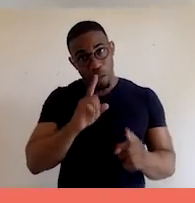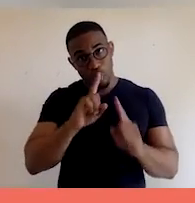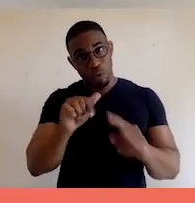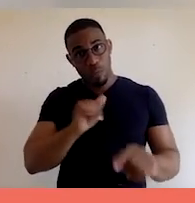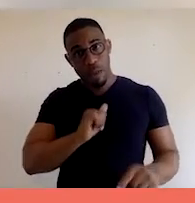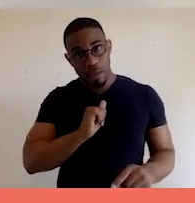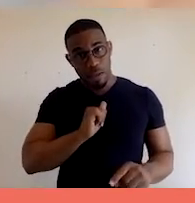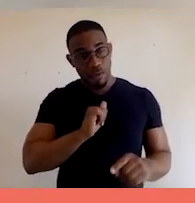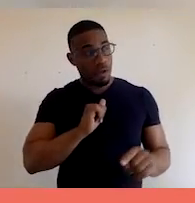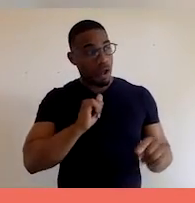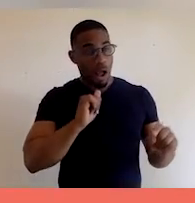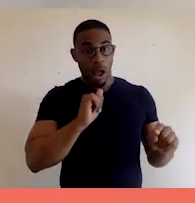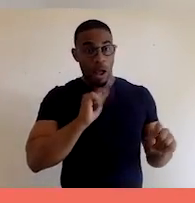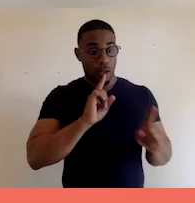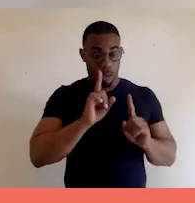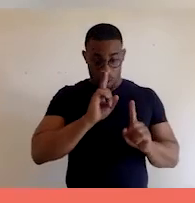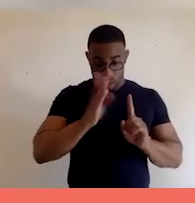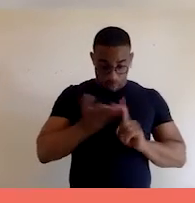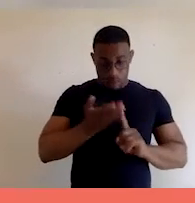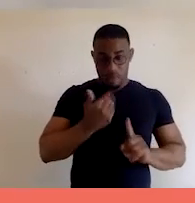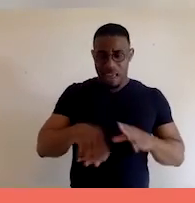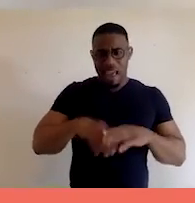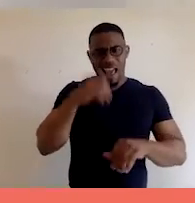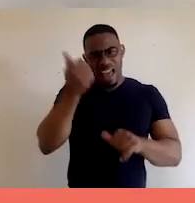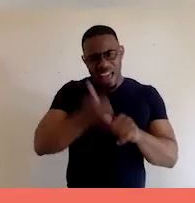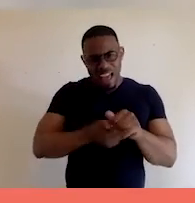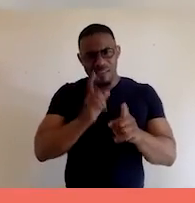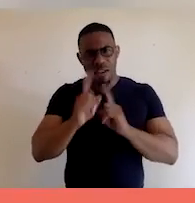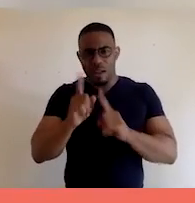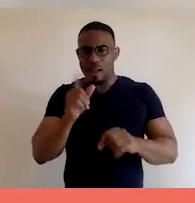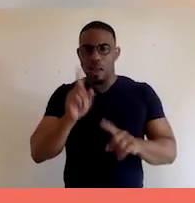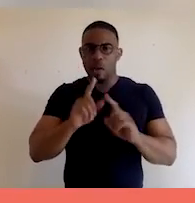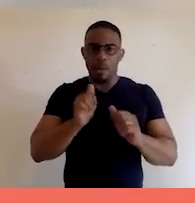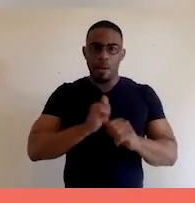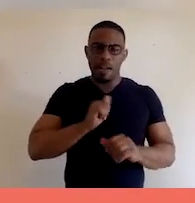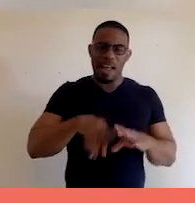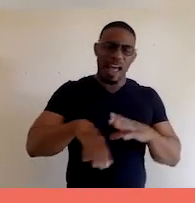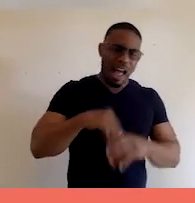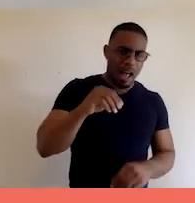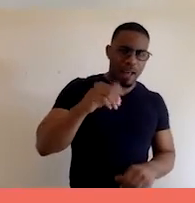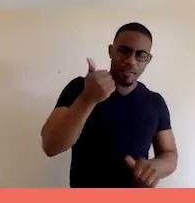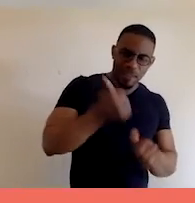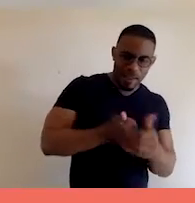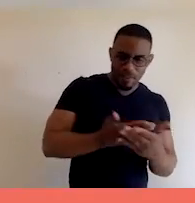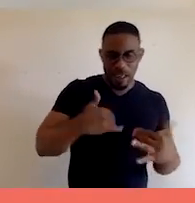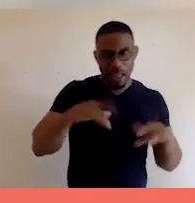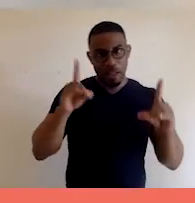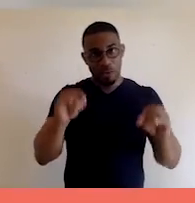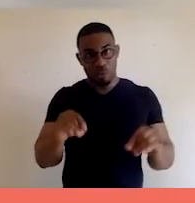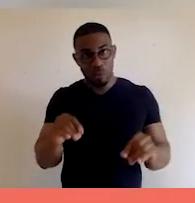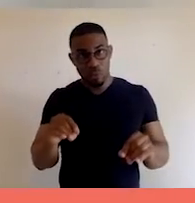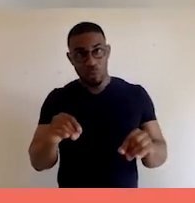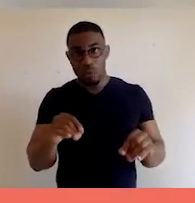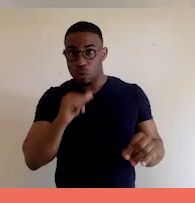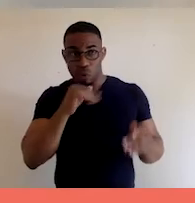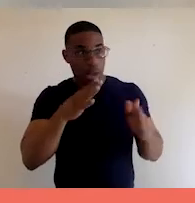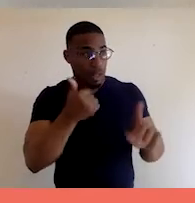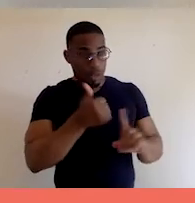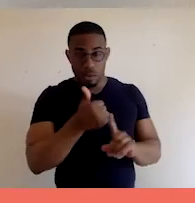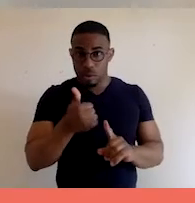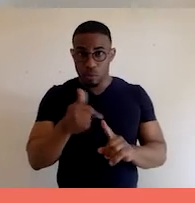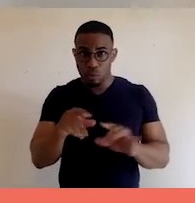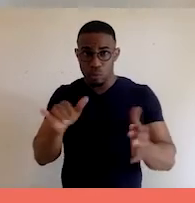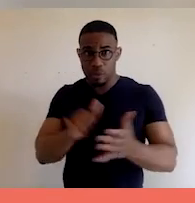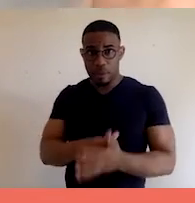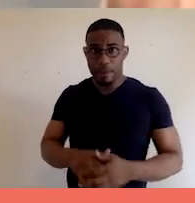myself and talk myself out of every single conversation. I would talk myself out of everything that I could do. Don't allow yourself to